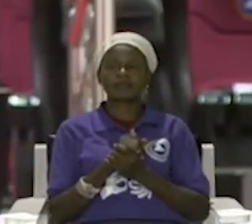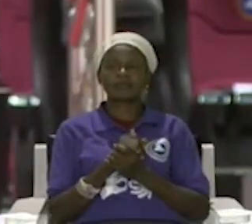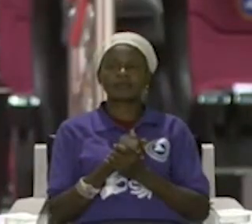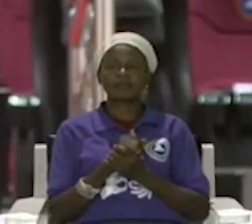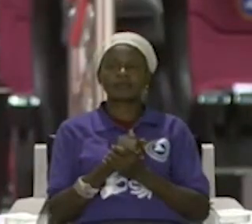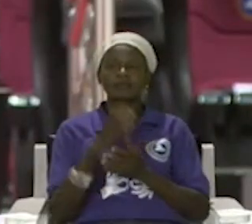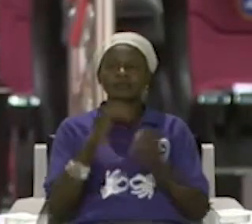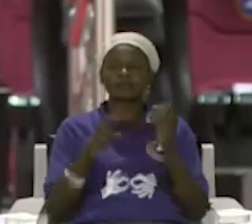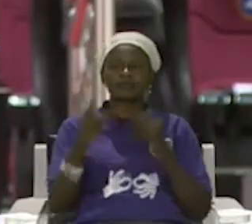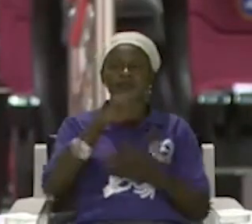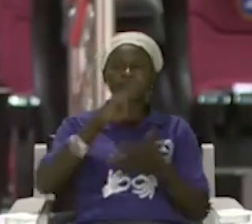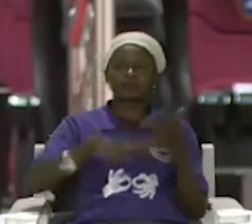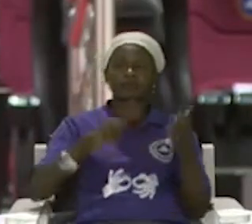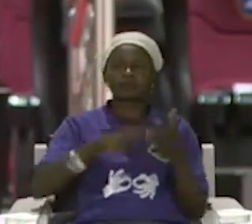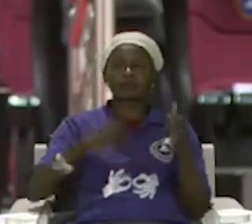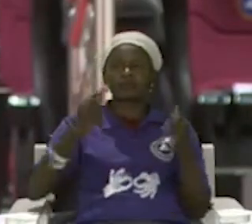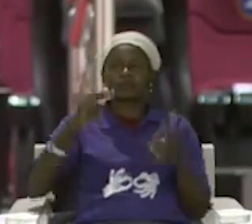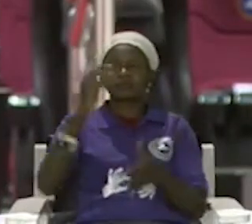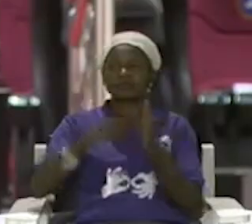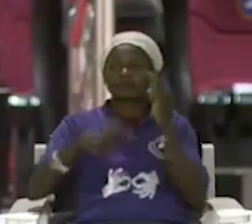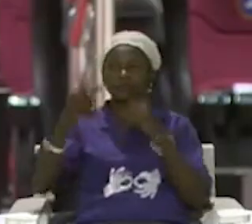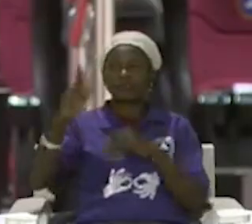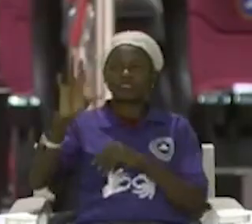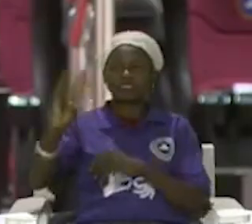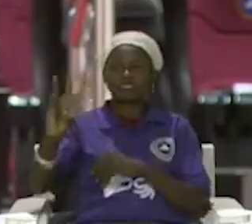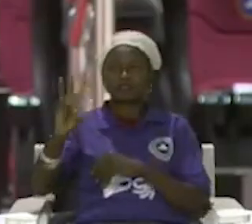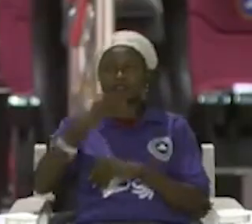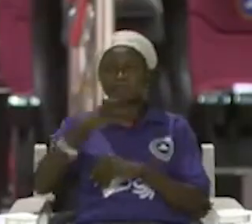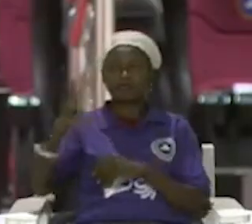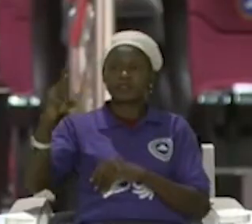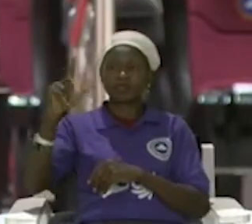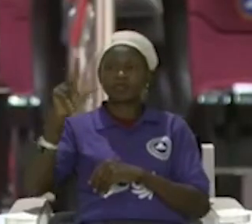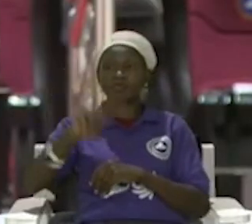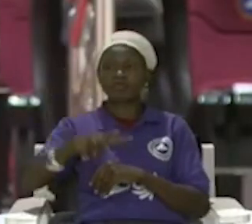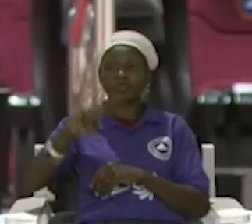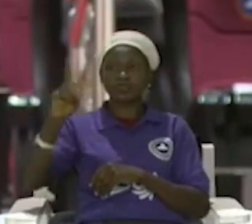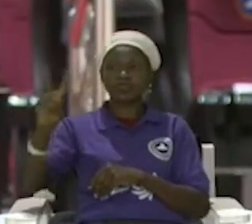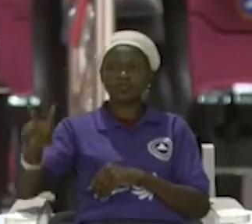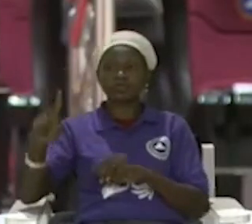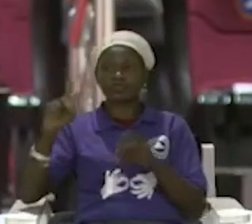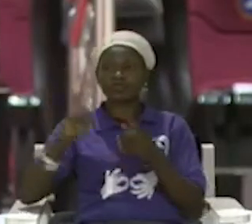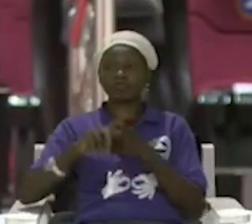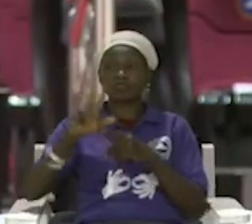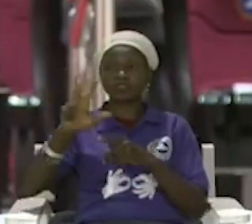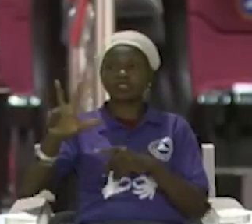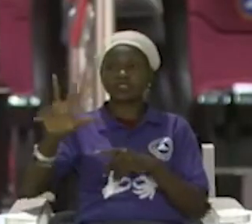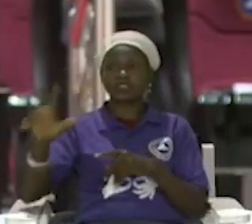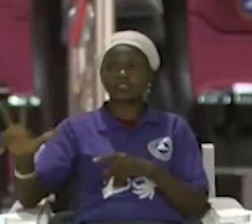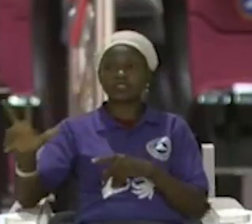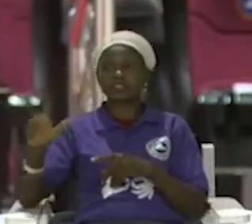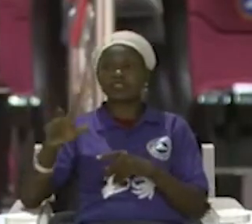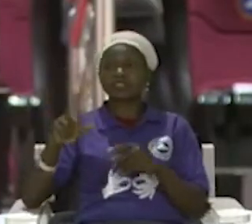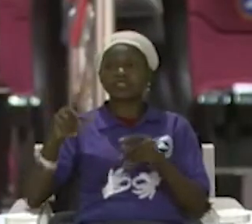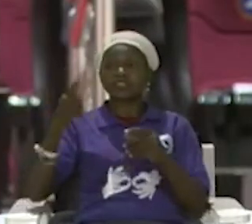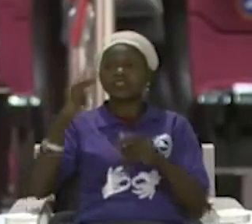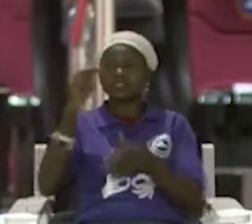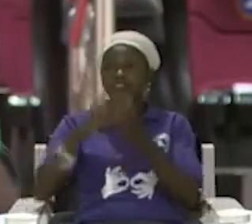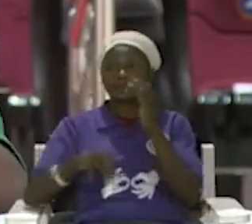If you read Genesis 27, from verse 22 to 33,